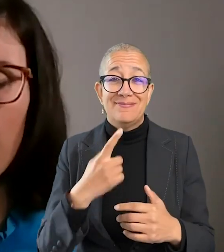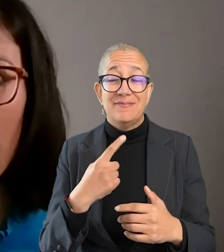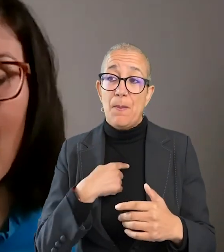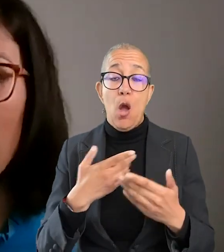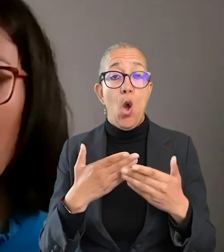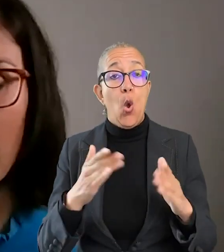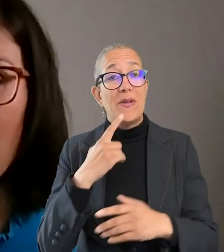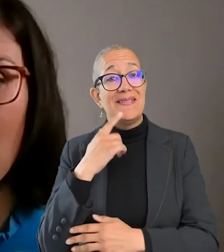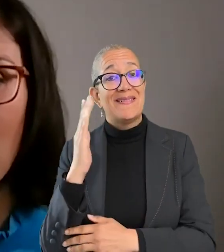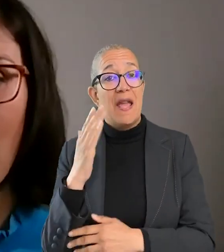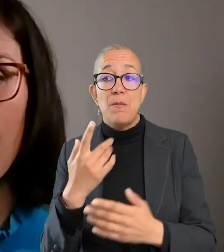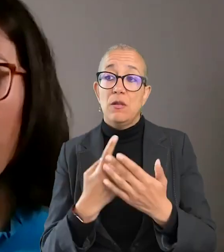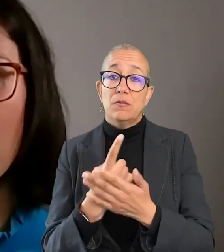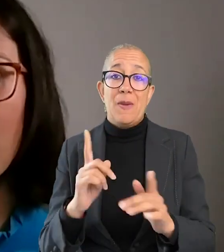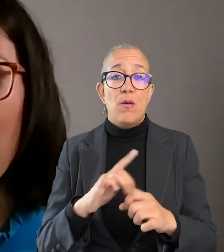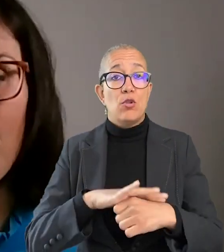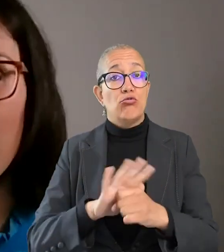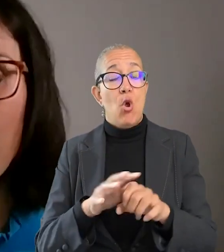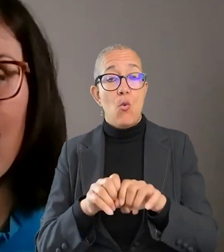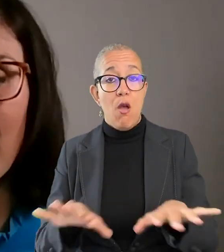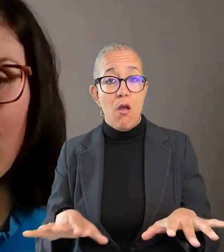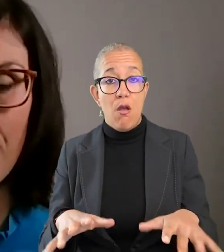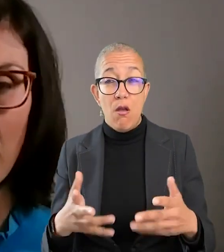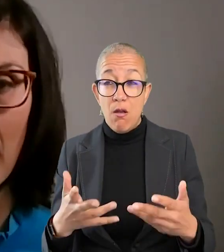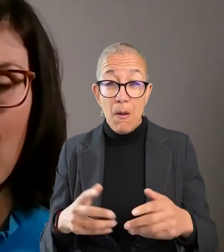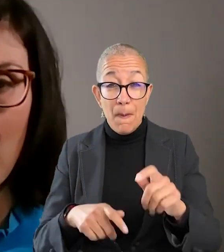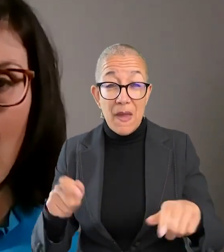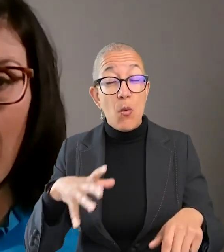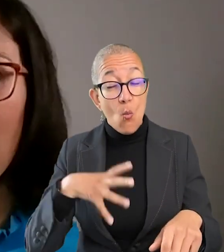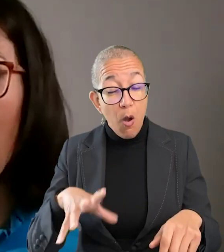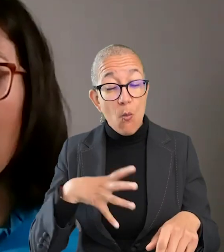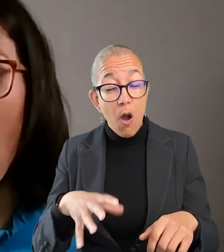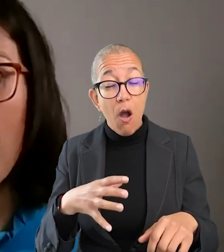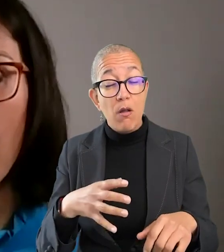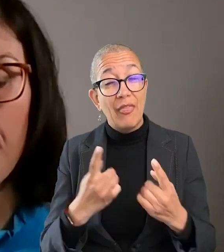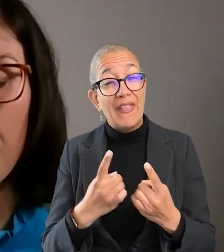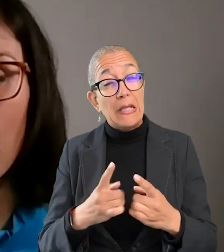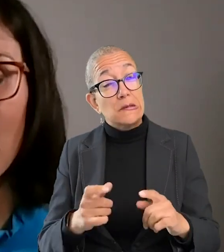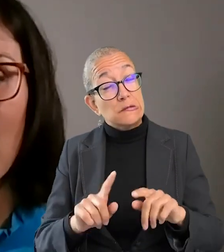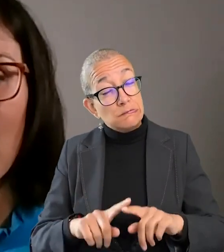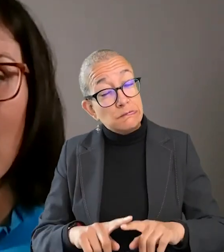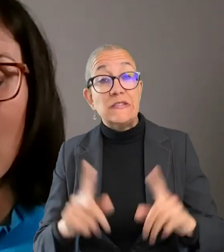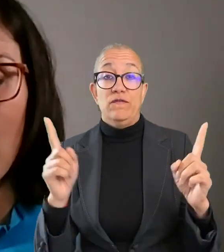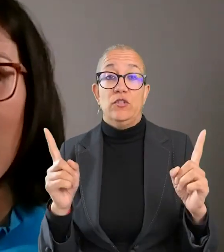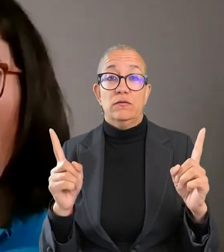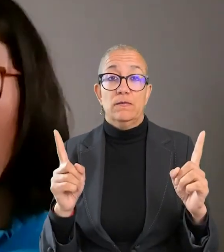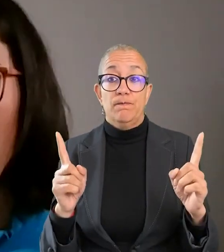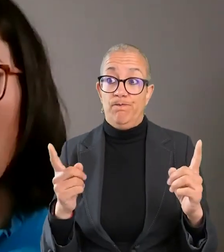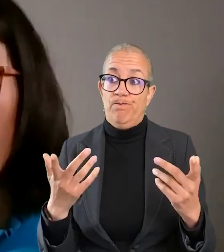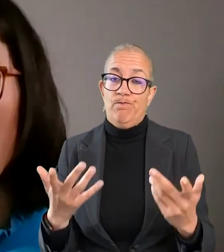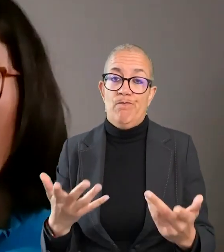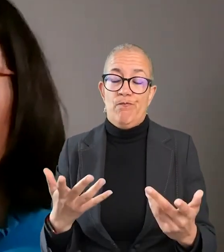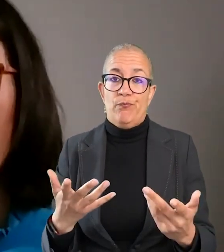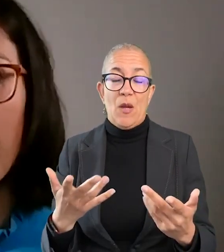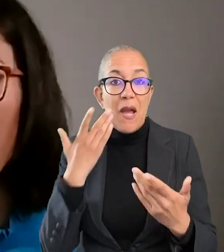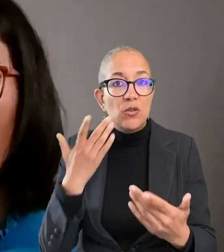There is a real appetite there for people who are doing things differently. And at a time when people, I mean, I don't know